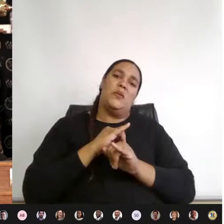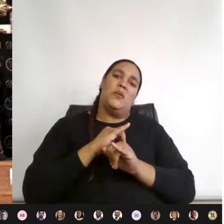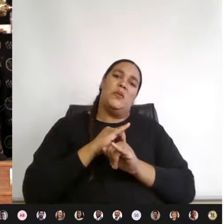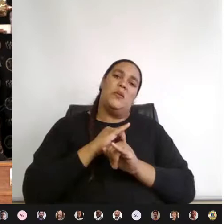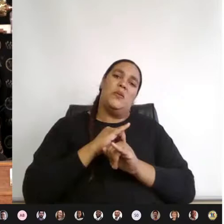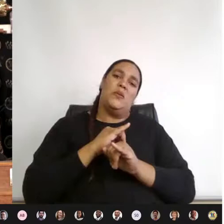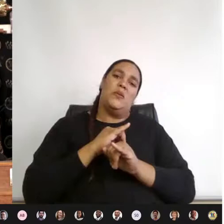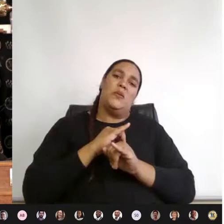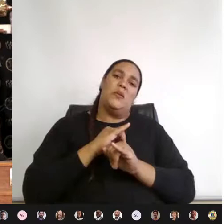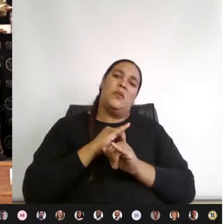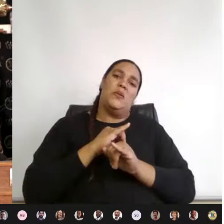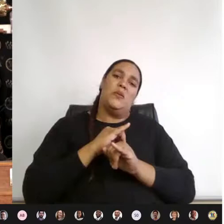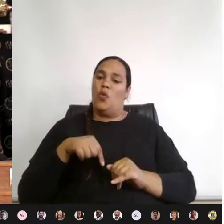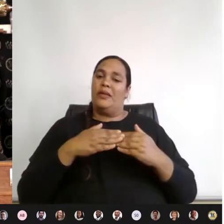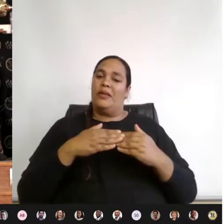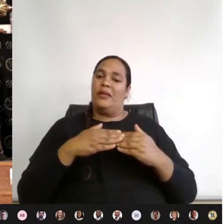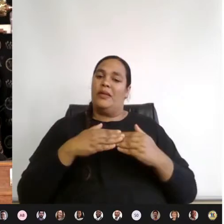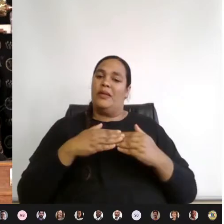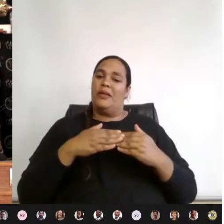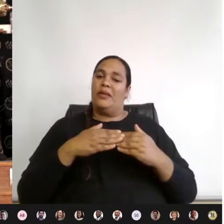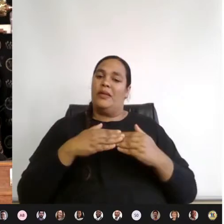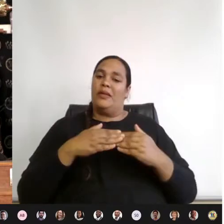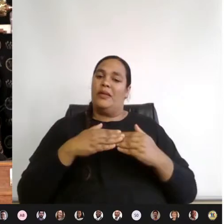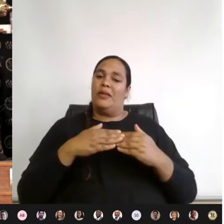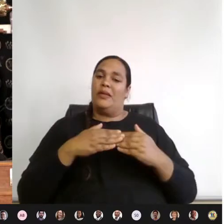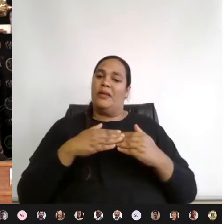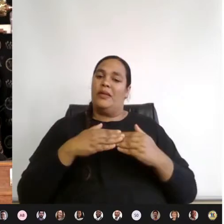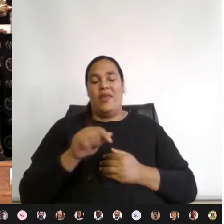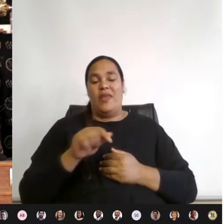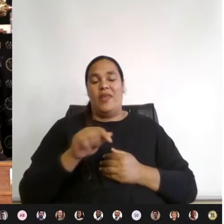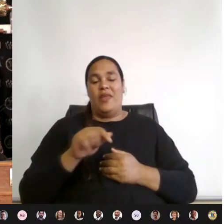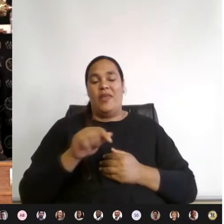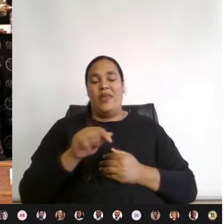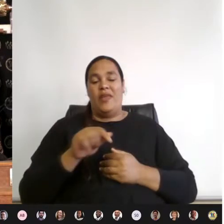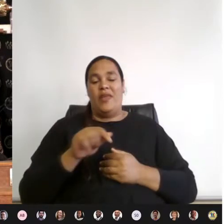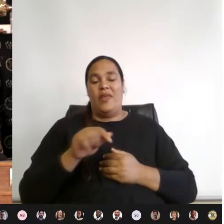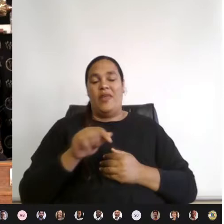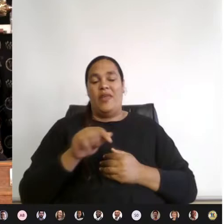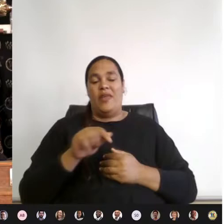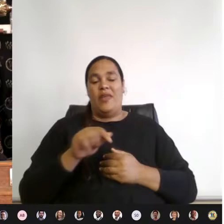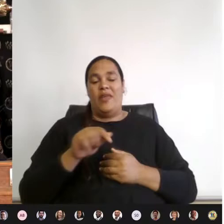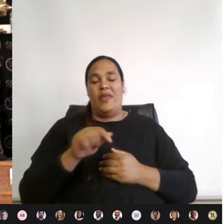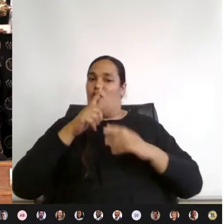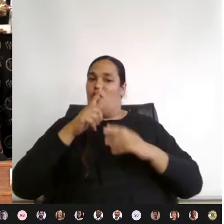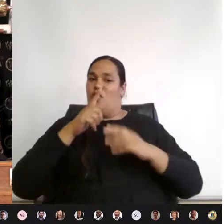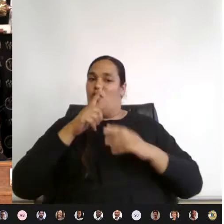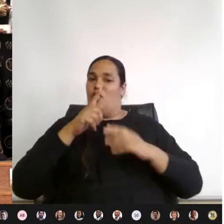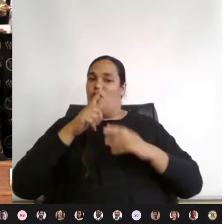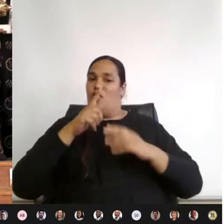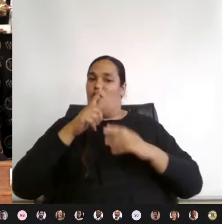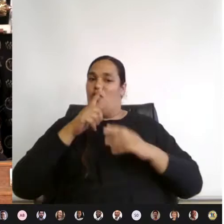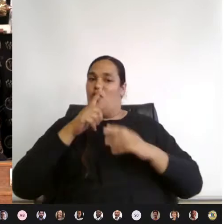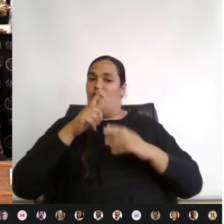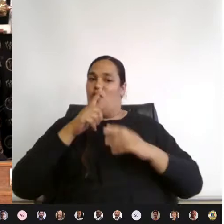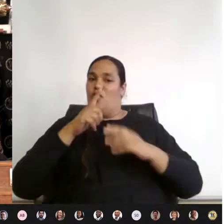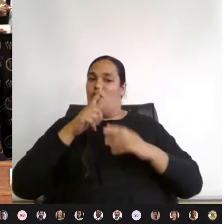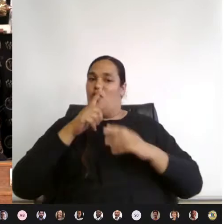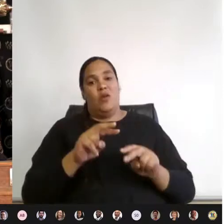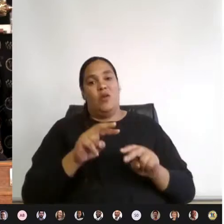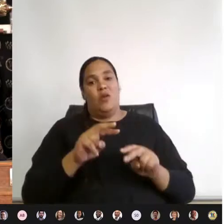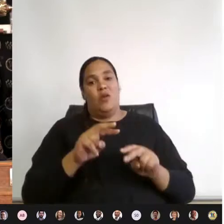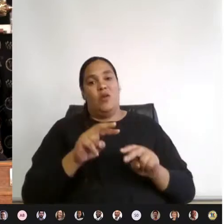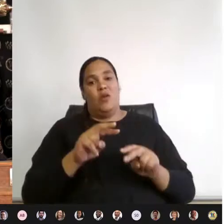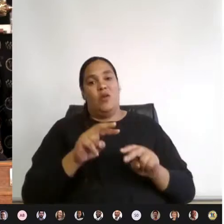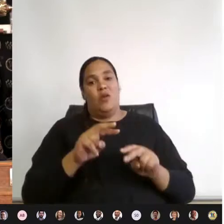the ones that we care for the most. And that is another area that I haven't spoken about from a federal point of view, but perhaps it is time